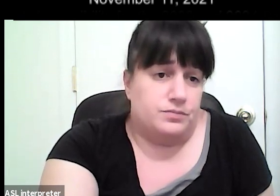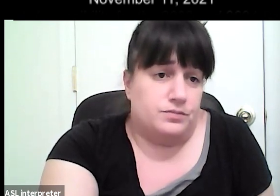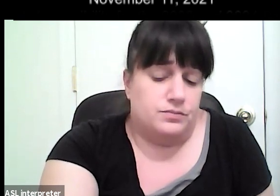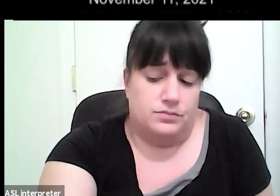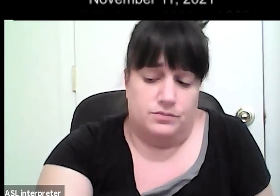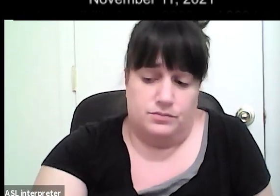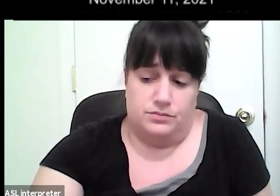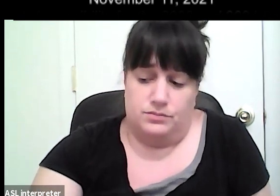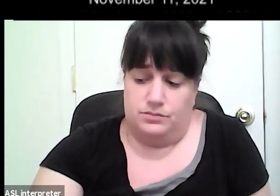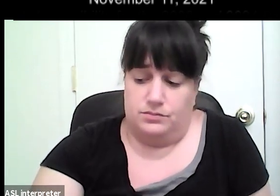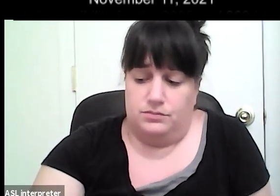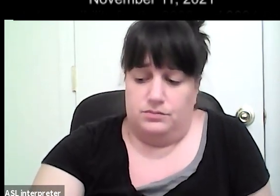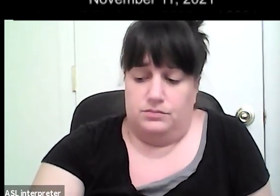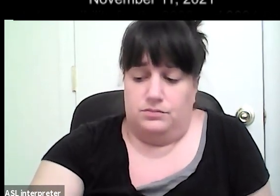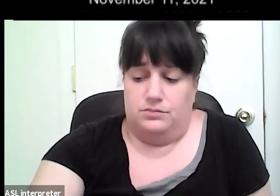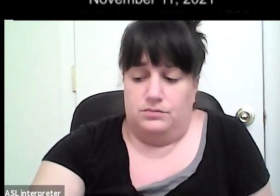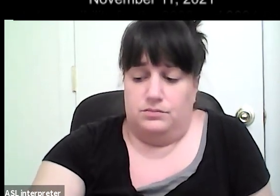12. Selected.